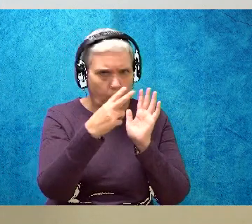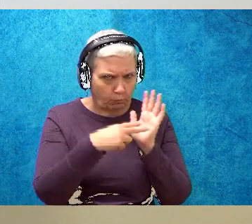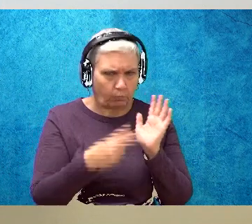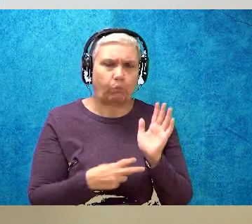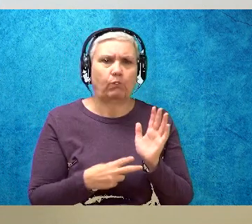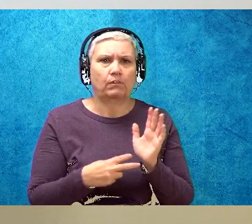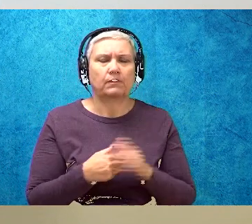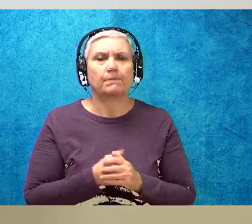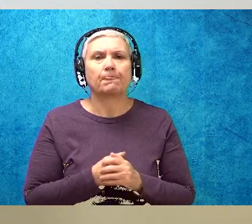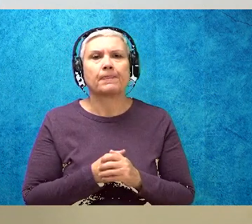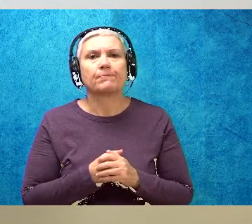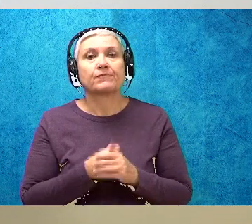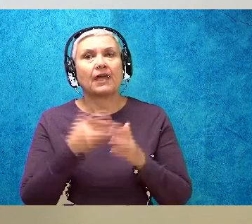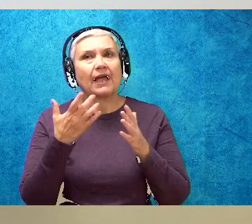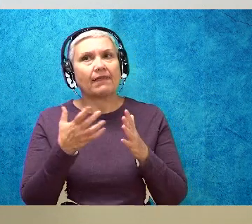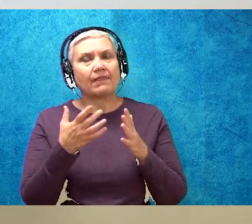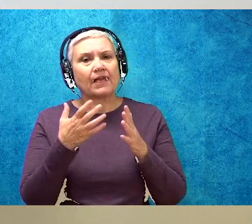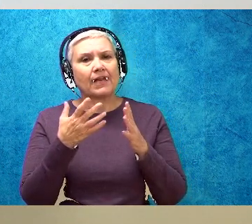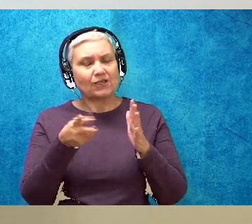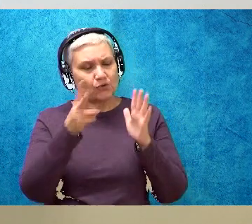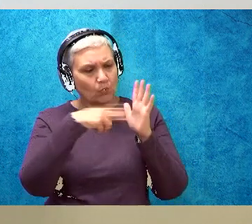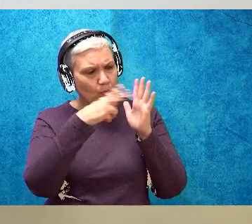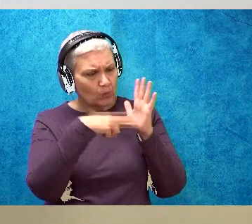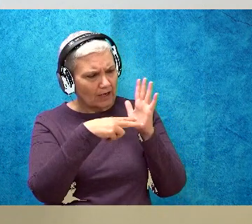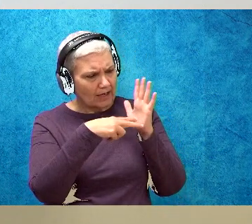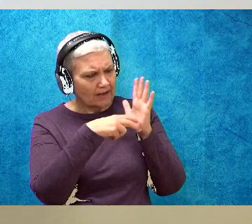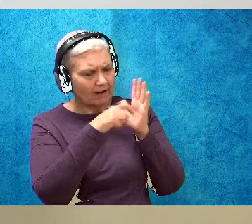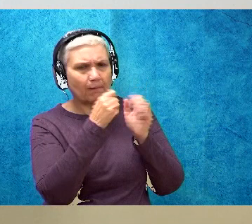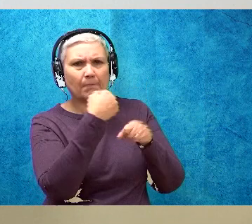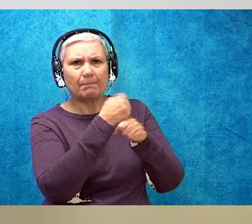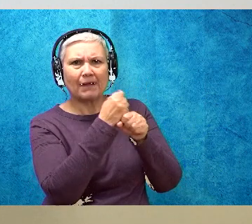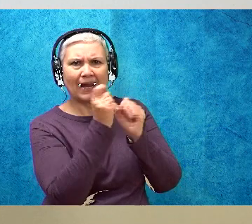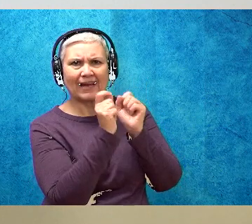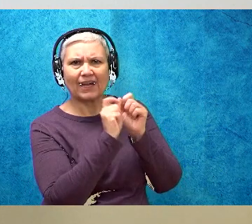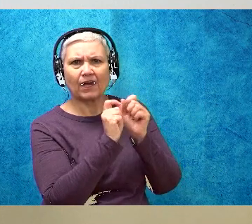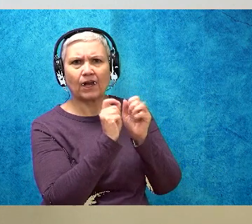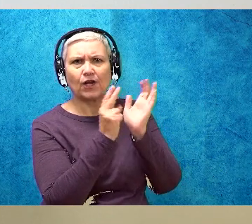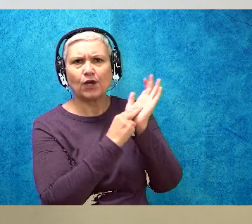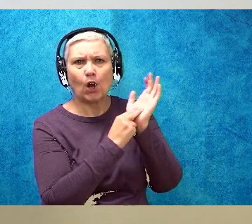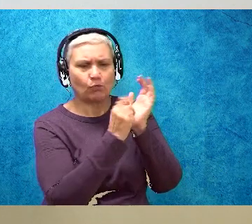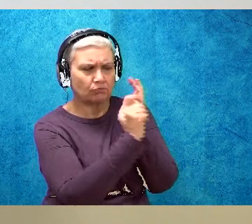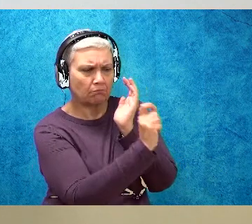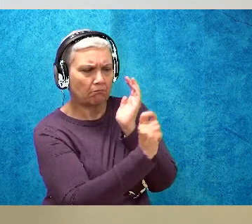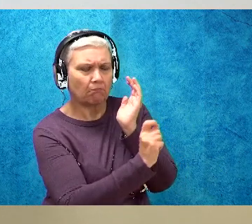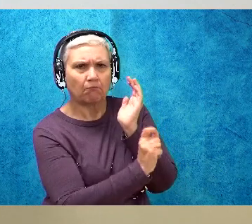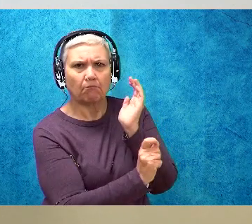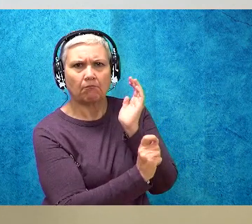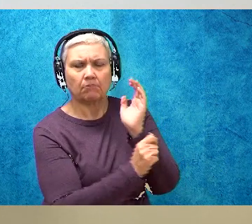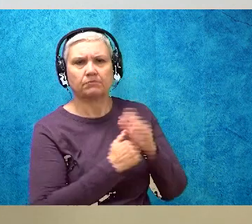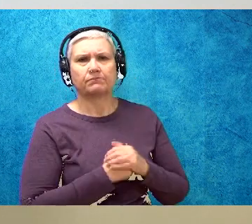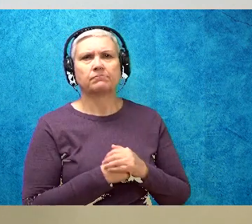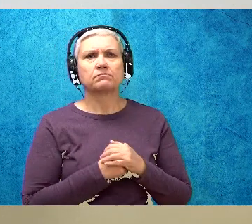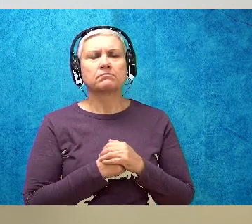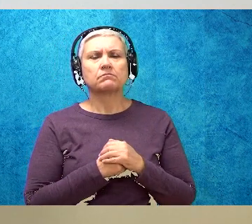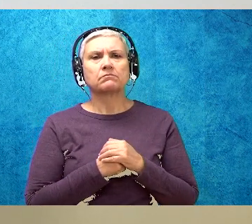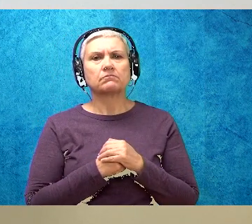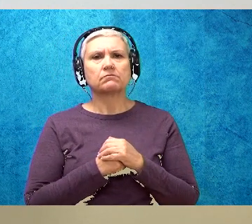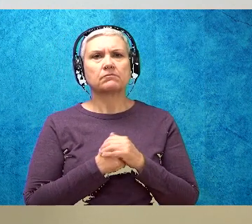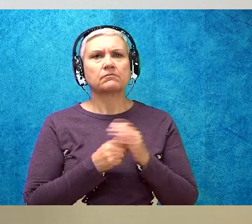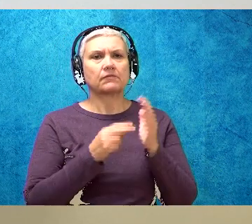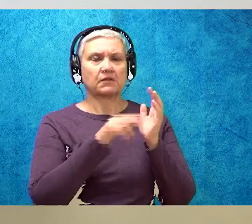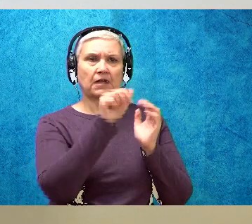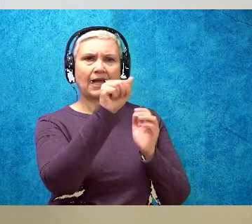so make sure that when you are reading the passages at home for next week, for your weekly individual work, that you use